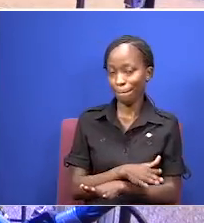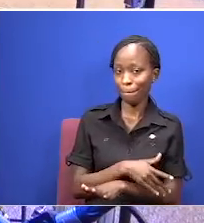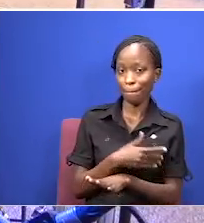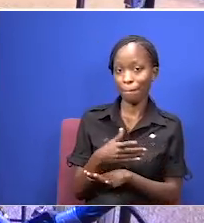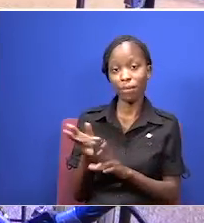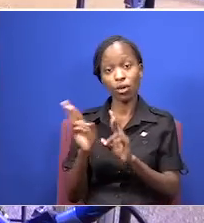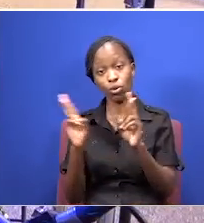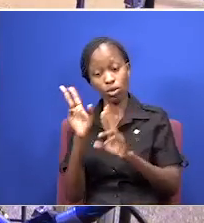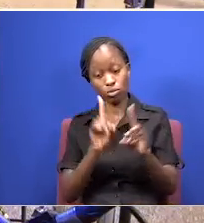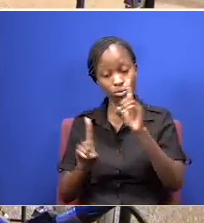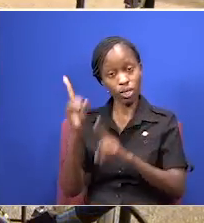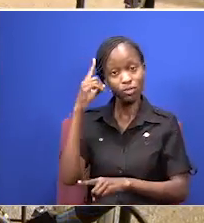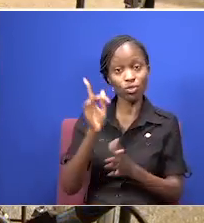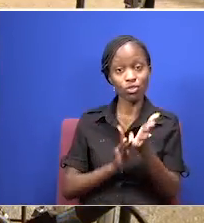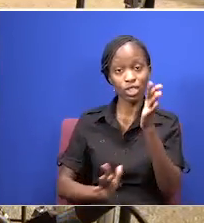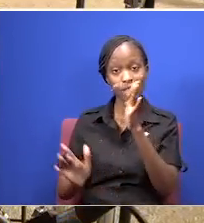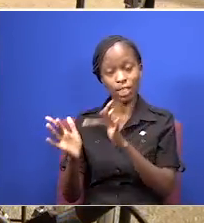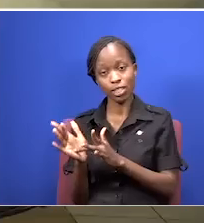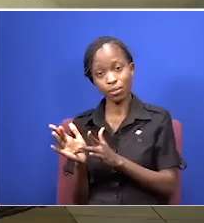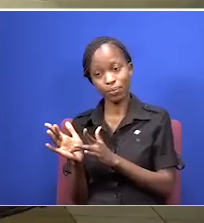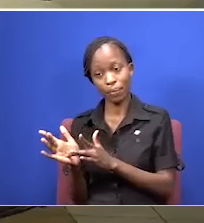are you ready to dance for jesus